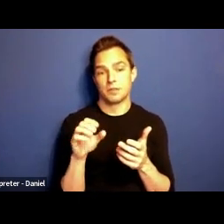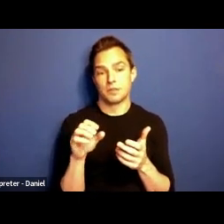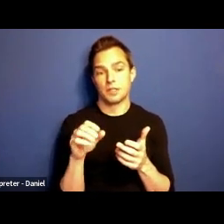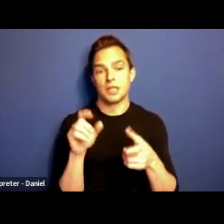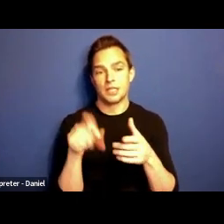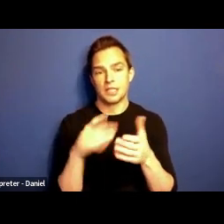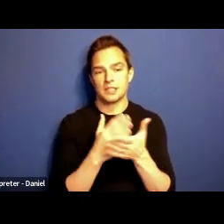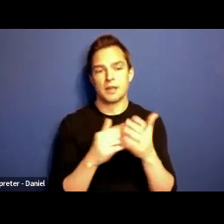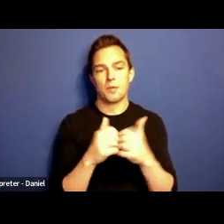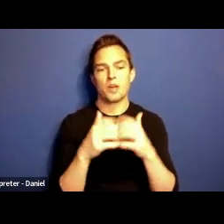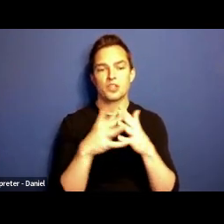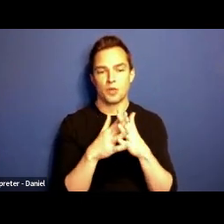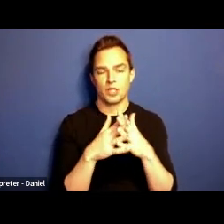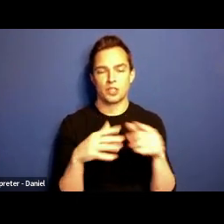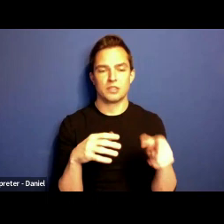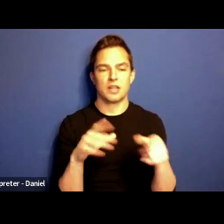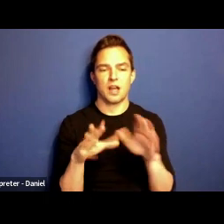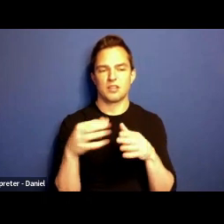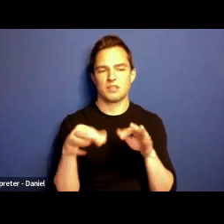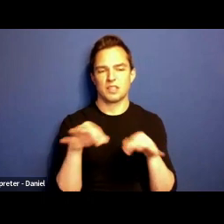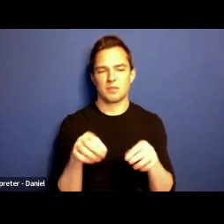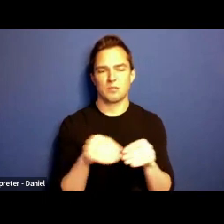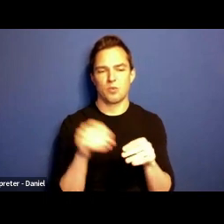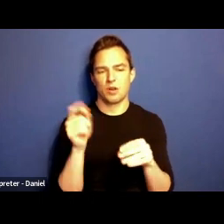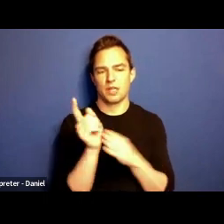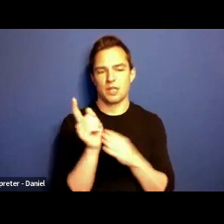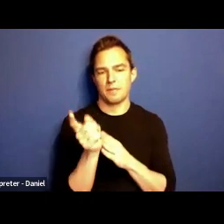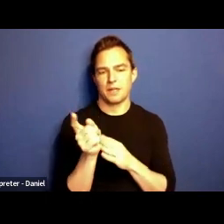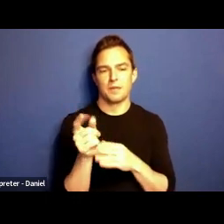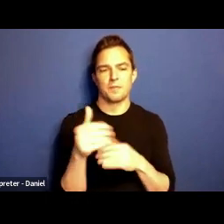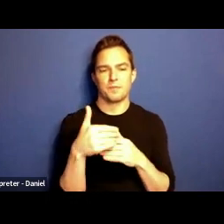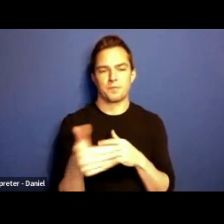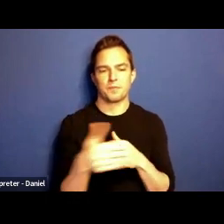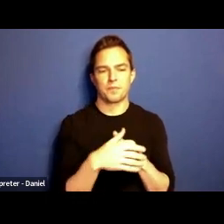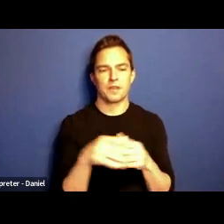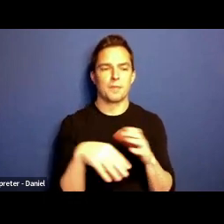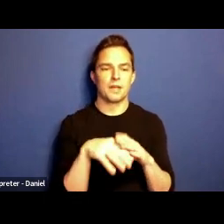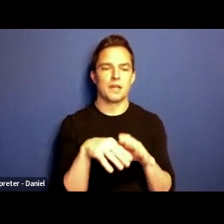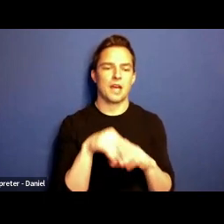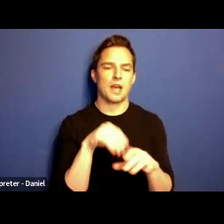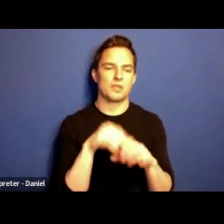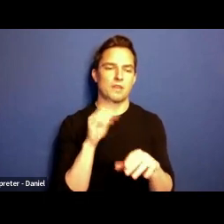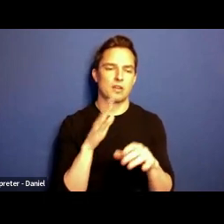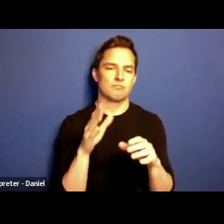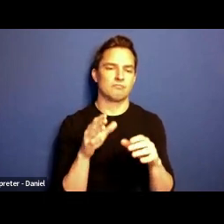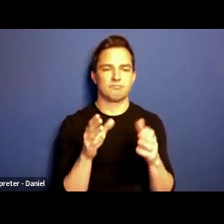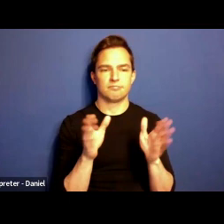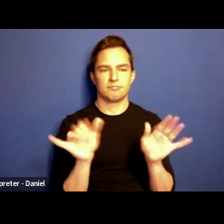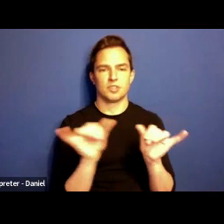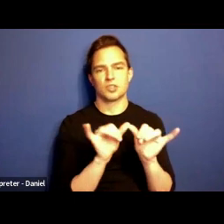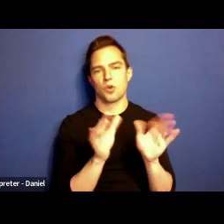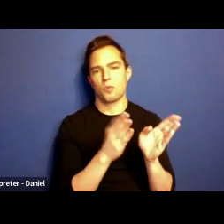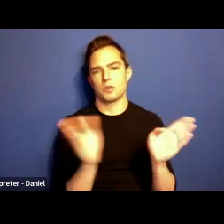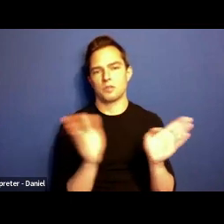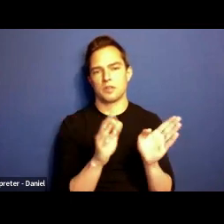parts of the diagram. I'll explode here in a second. Others won't, and they're going to be out of scope of our model. Okay,